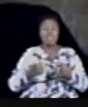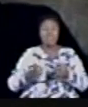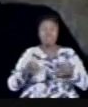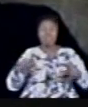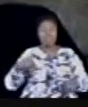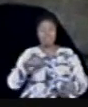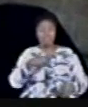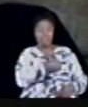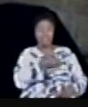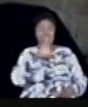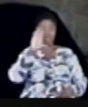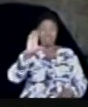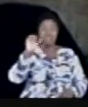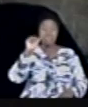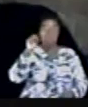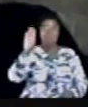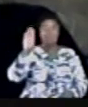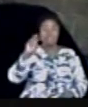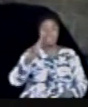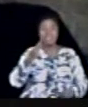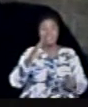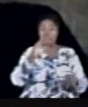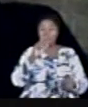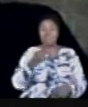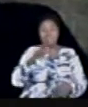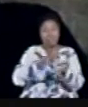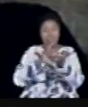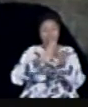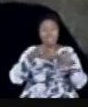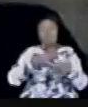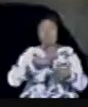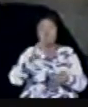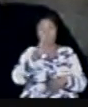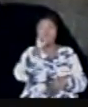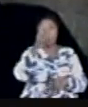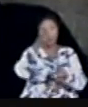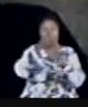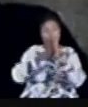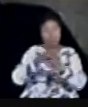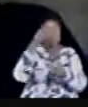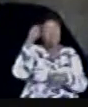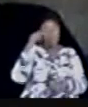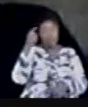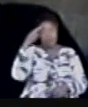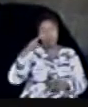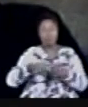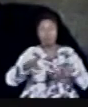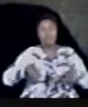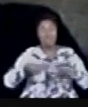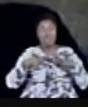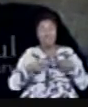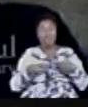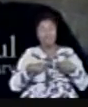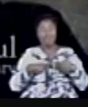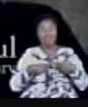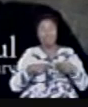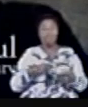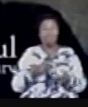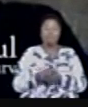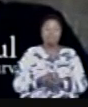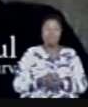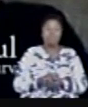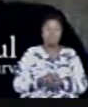only 1 month of survival if I didn't cut off the breast.